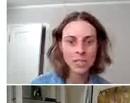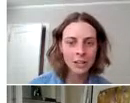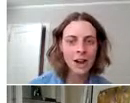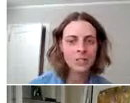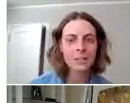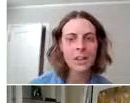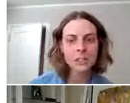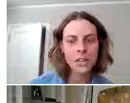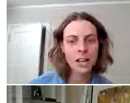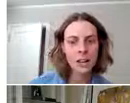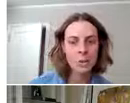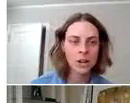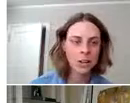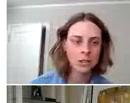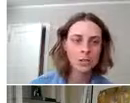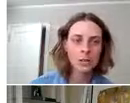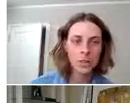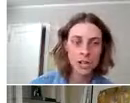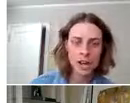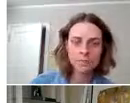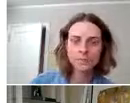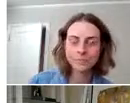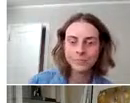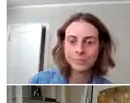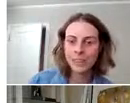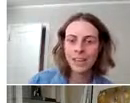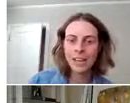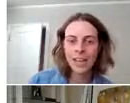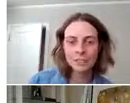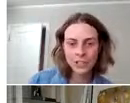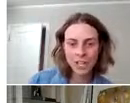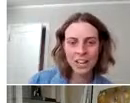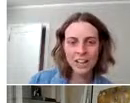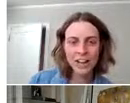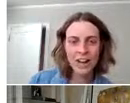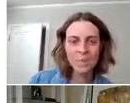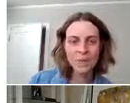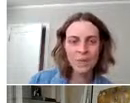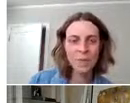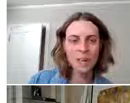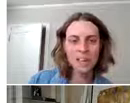a more scenic route down Interstate 81 through Virginia. In Virginia,